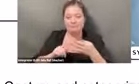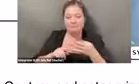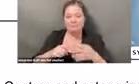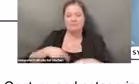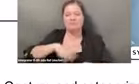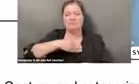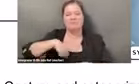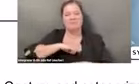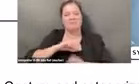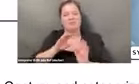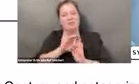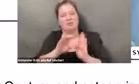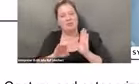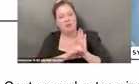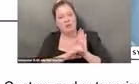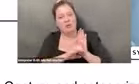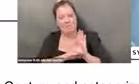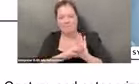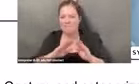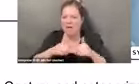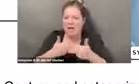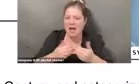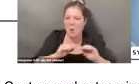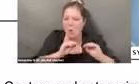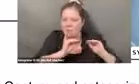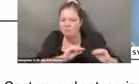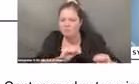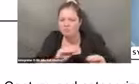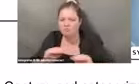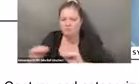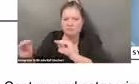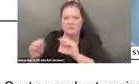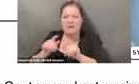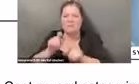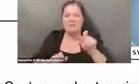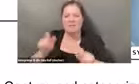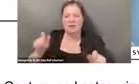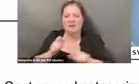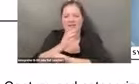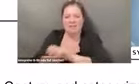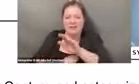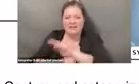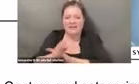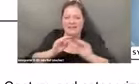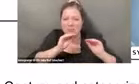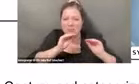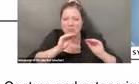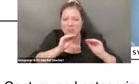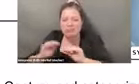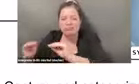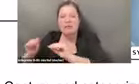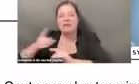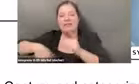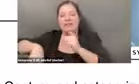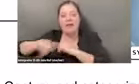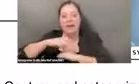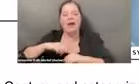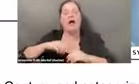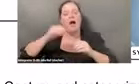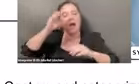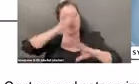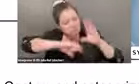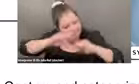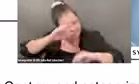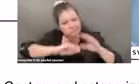actionable feedback on web accessibility. And at the moment, we are working on the 4th project results, the